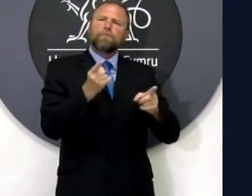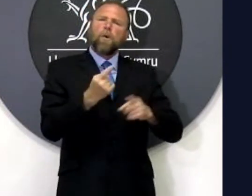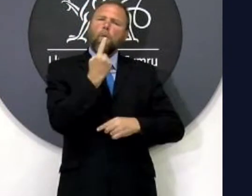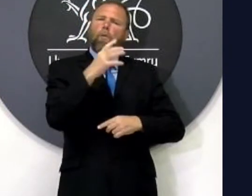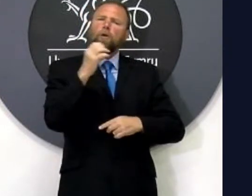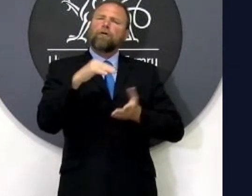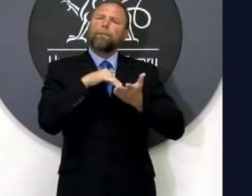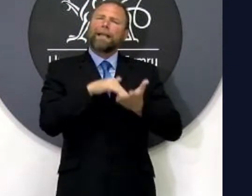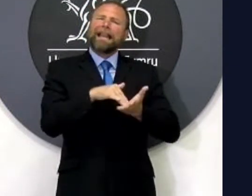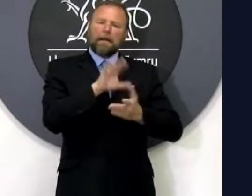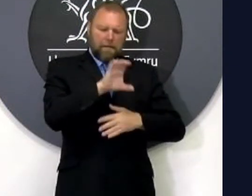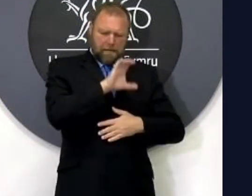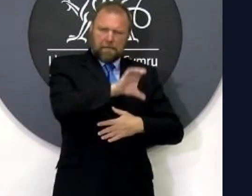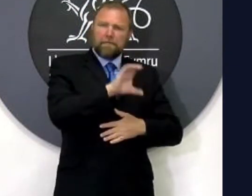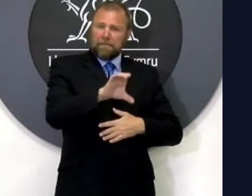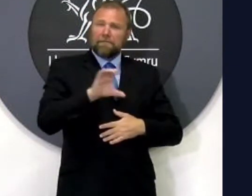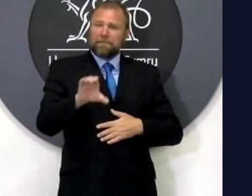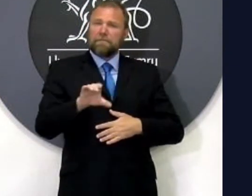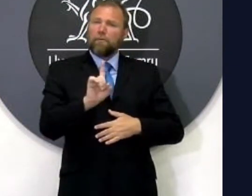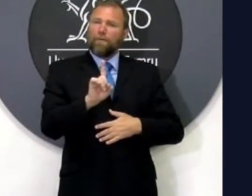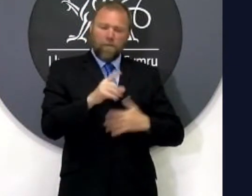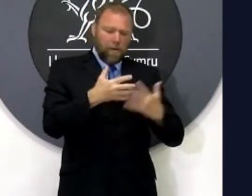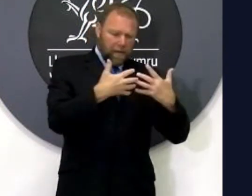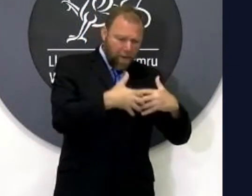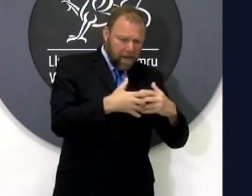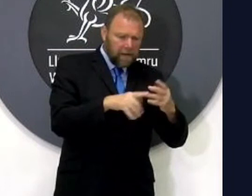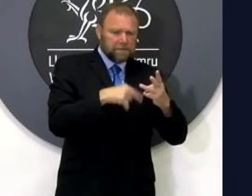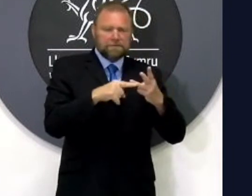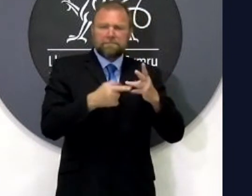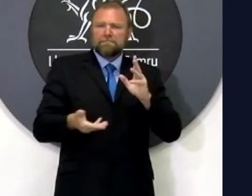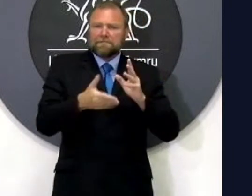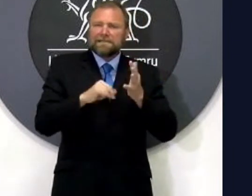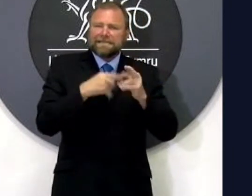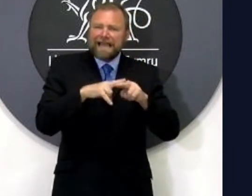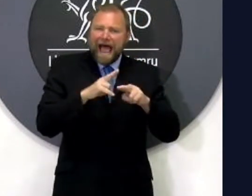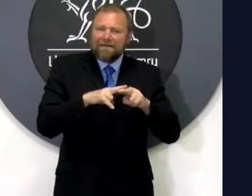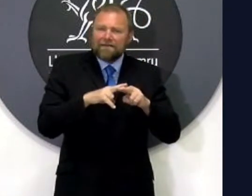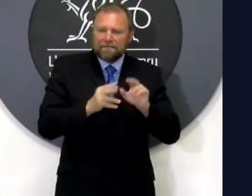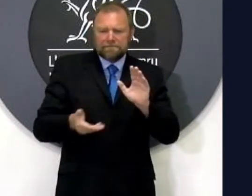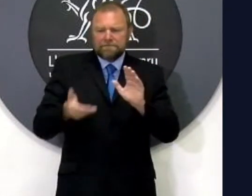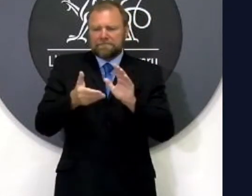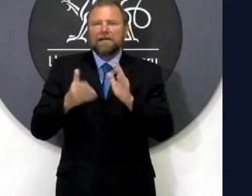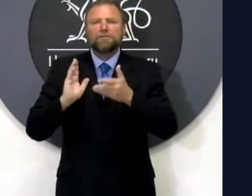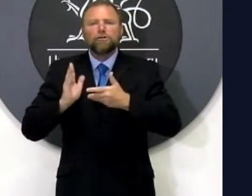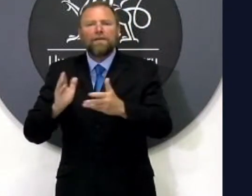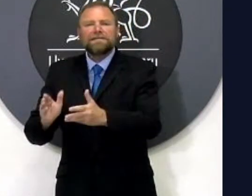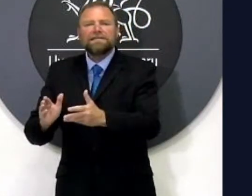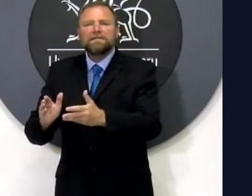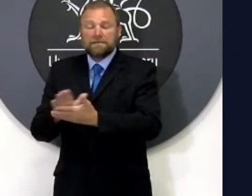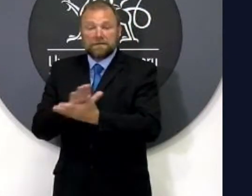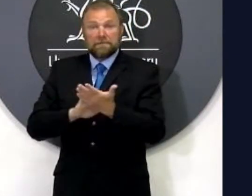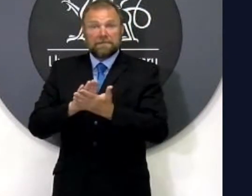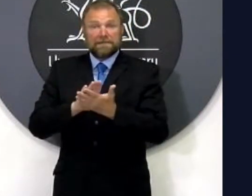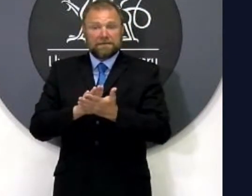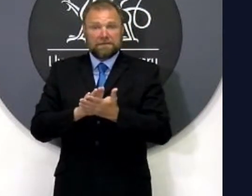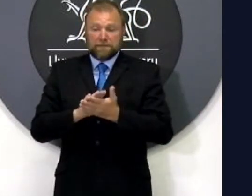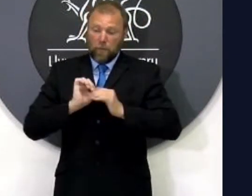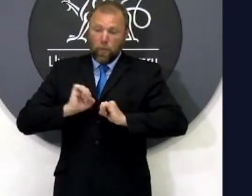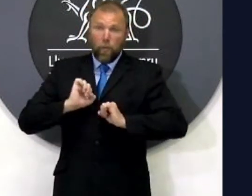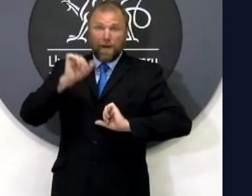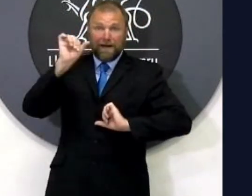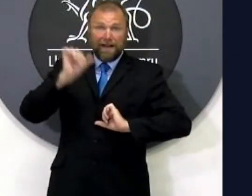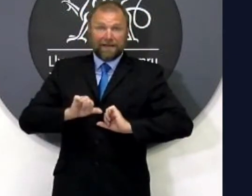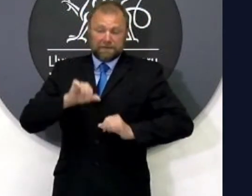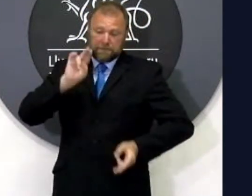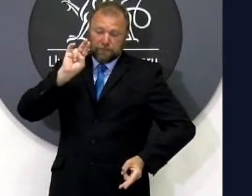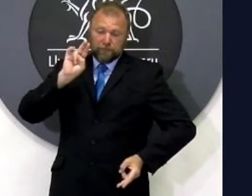equipment, staff, and to improve services, to increase capacity and to cut waiting